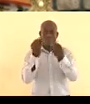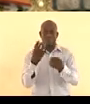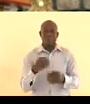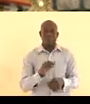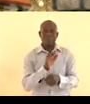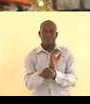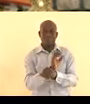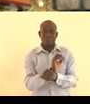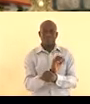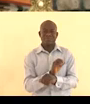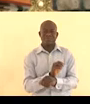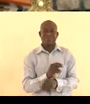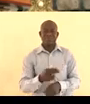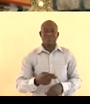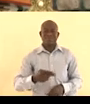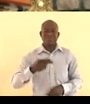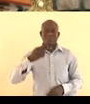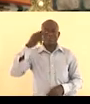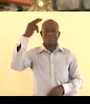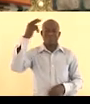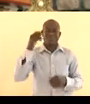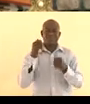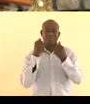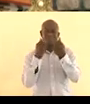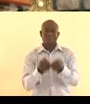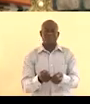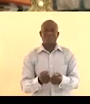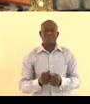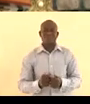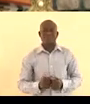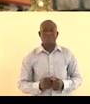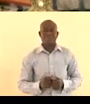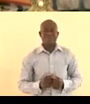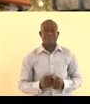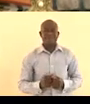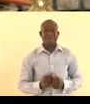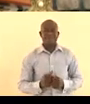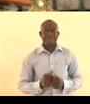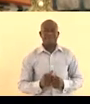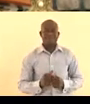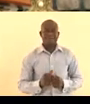teaching the faith is a higher, much higher gift.